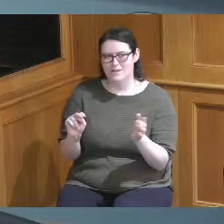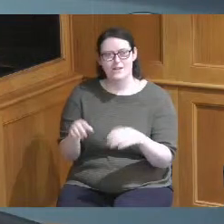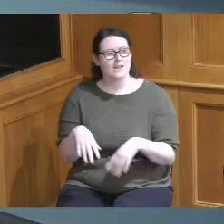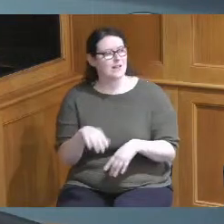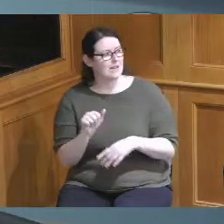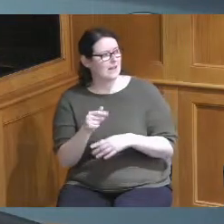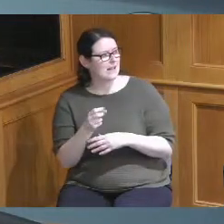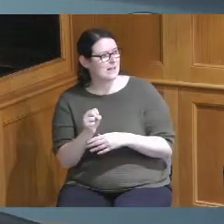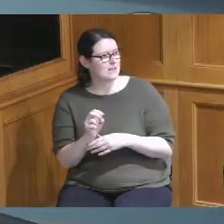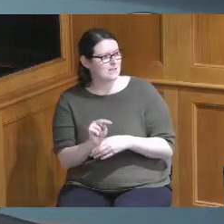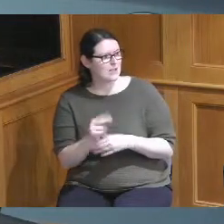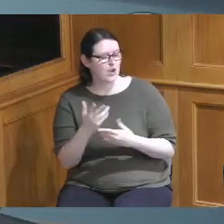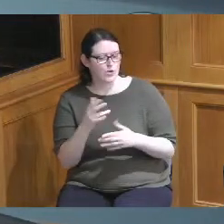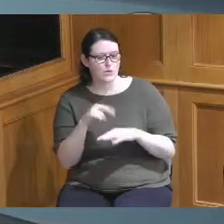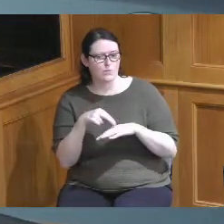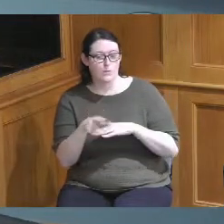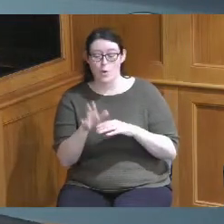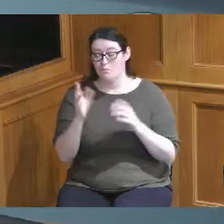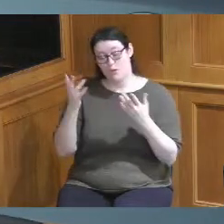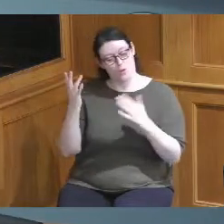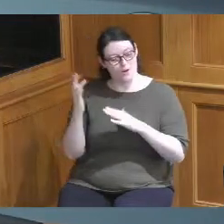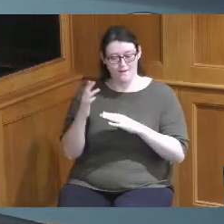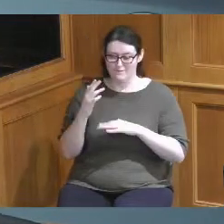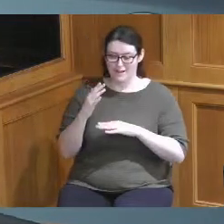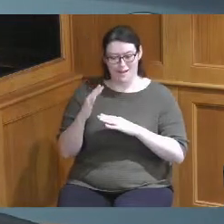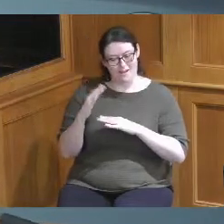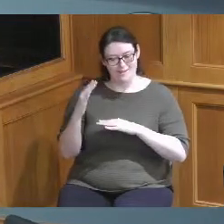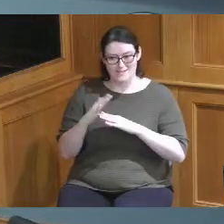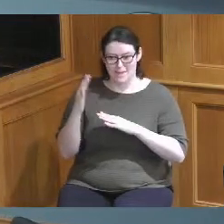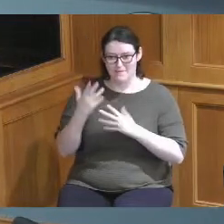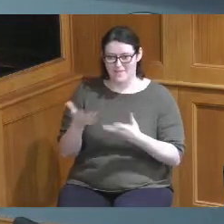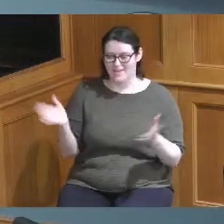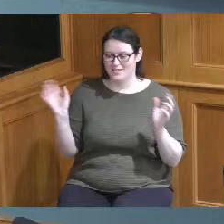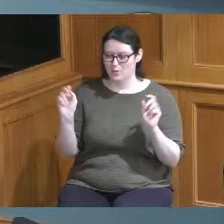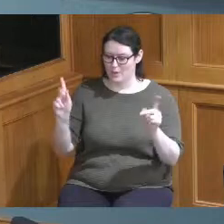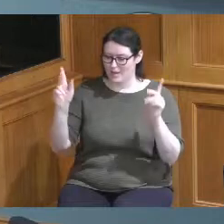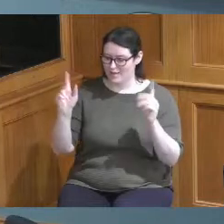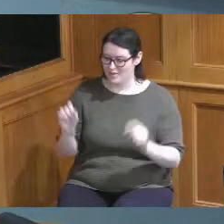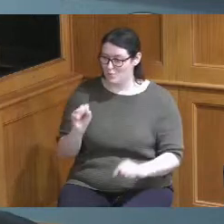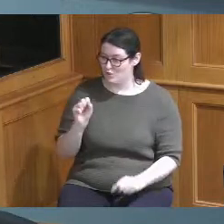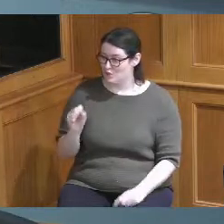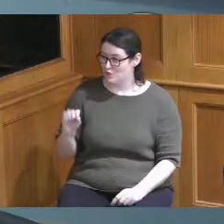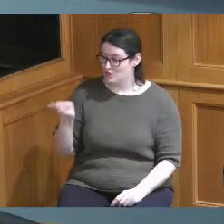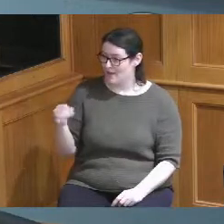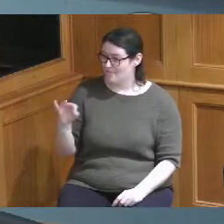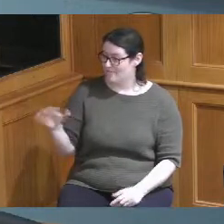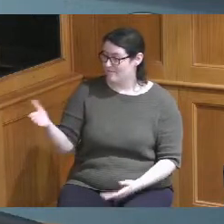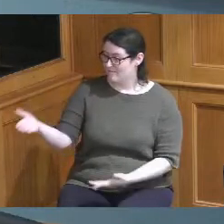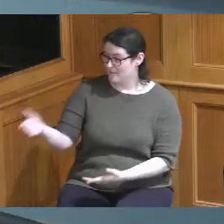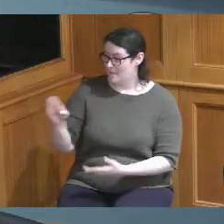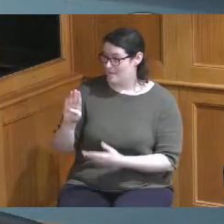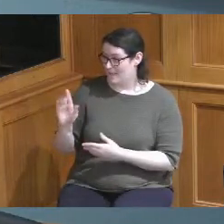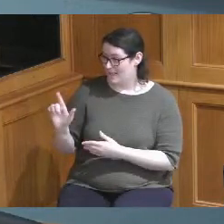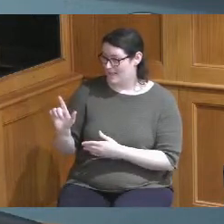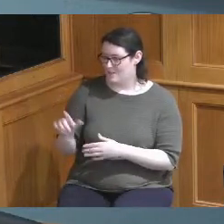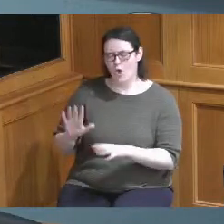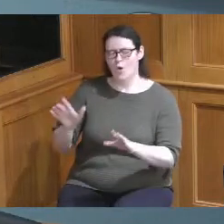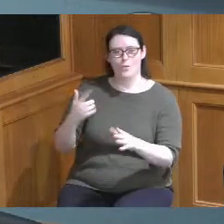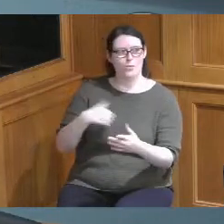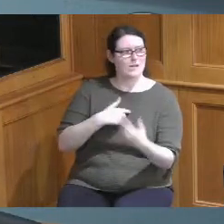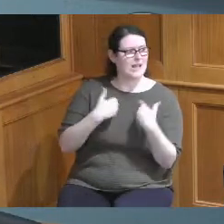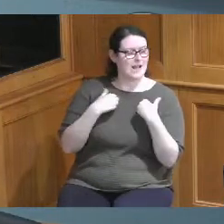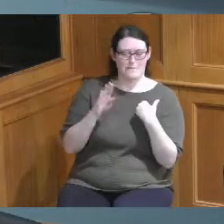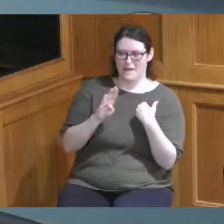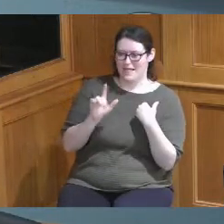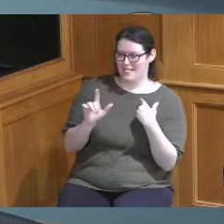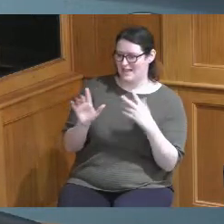He's already done it. Okay, you're already on top of it. Okay, so that's all I have. Mr. Ludo, any by leaves? Oh, we got some by leaves,